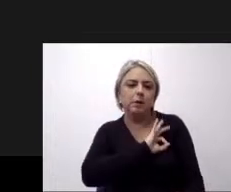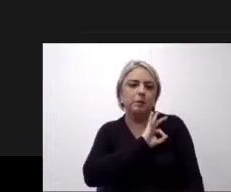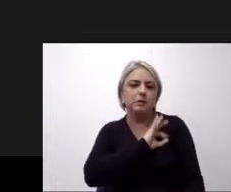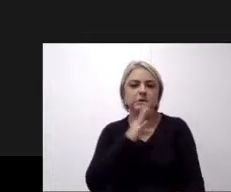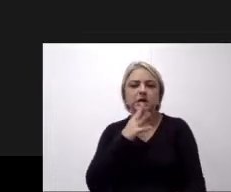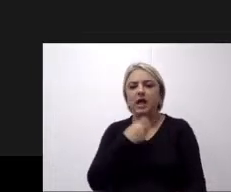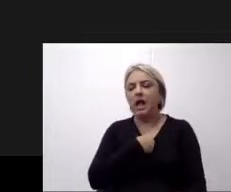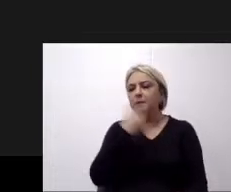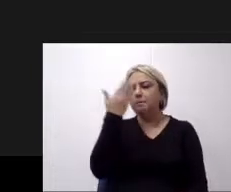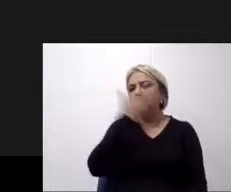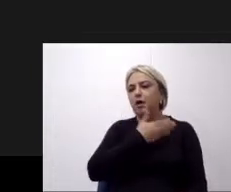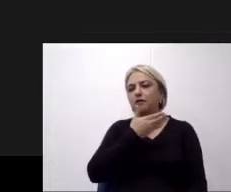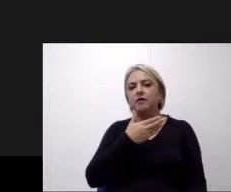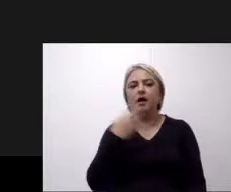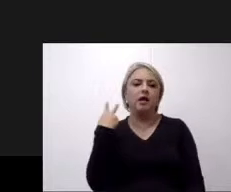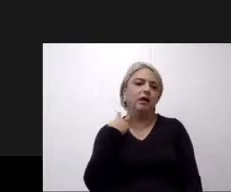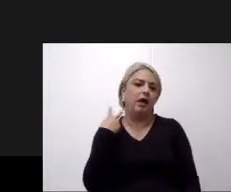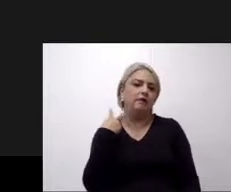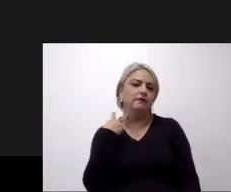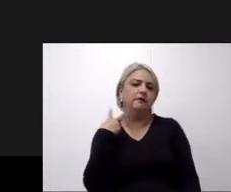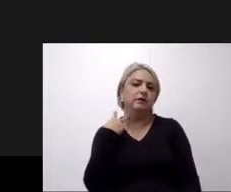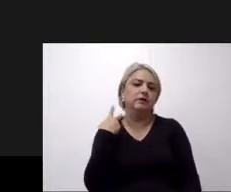did not consent.